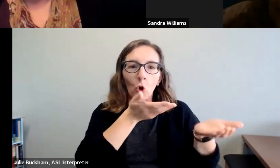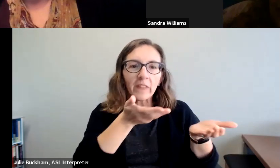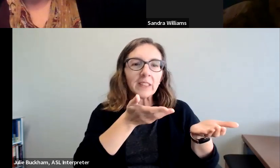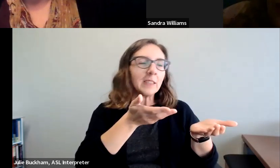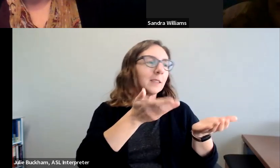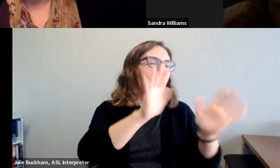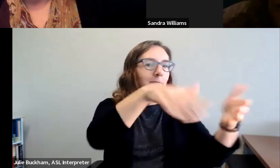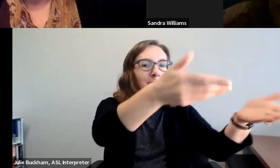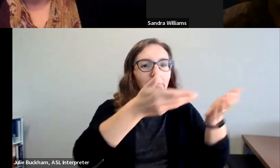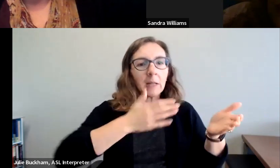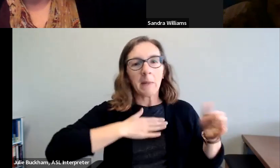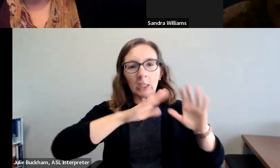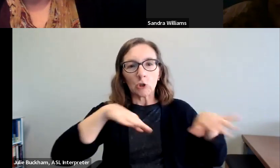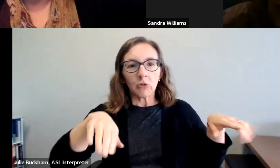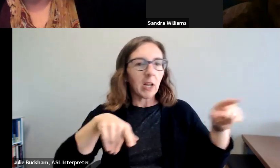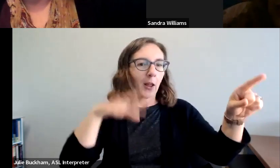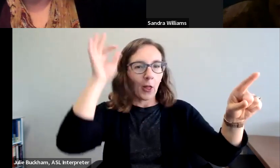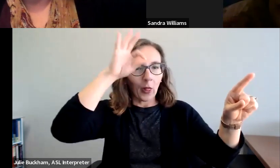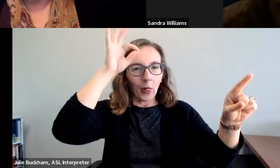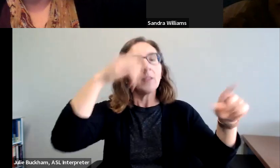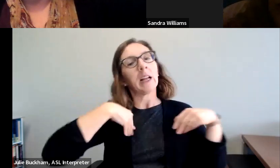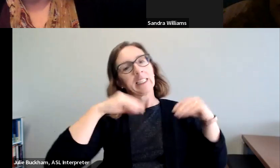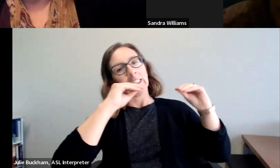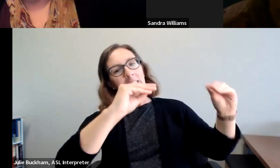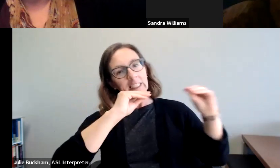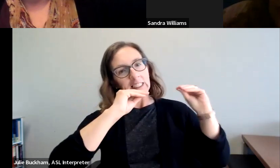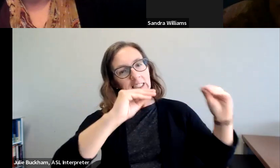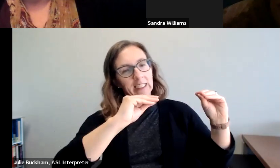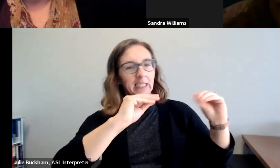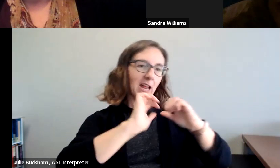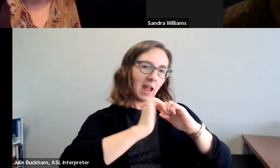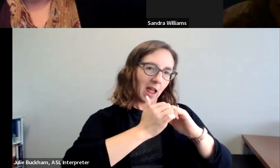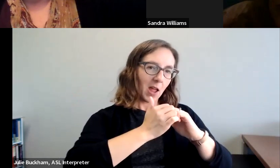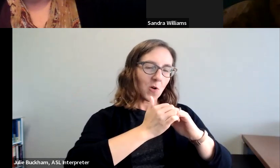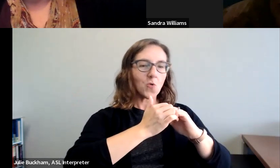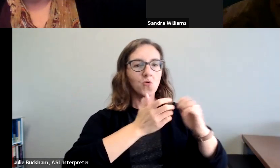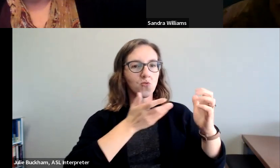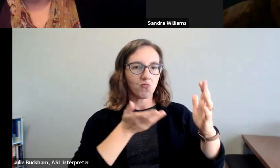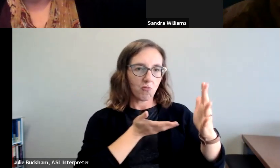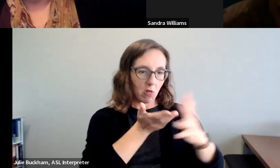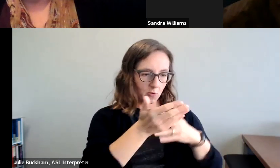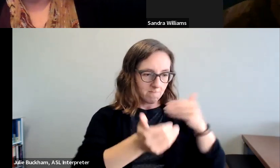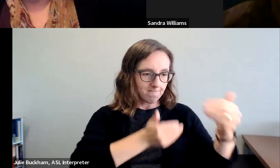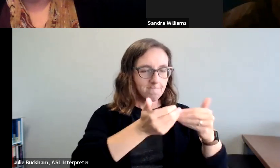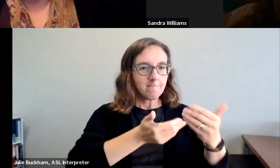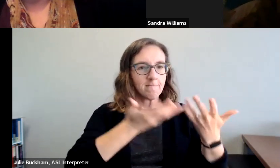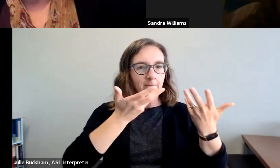children and navigating, you know, through certain parts of this parenting.